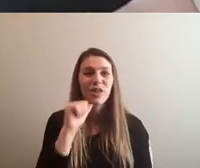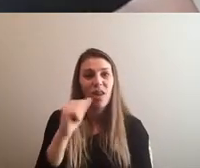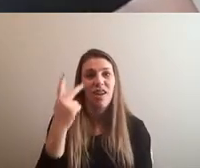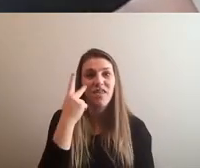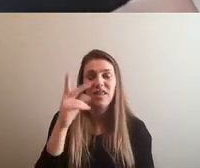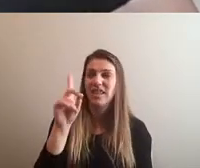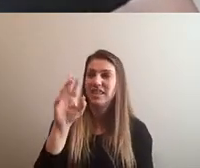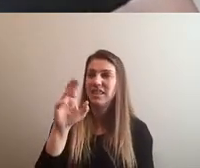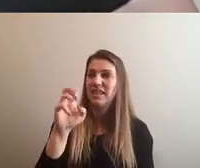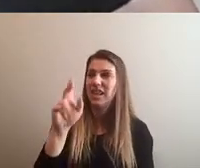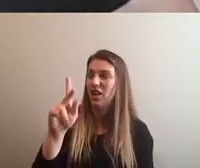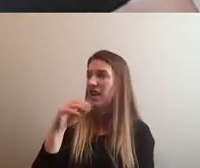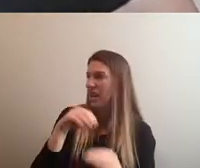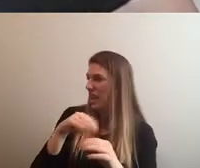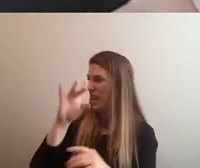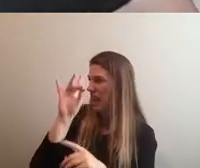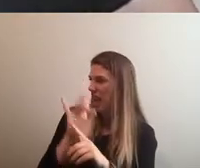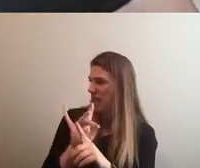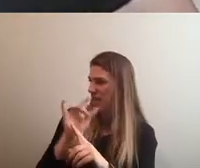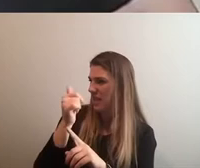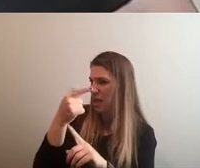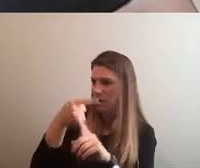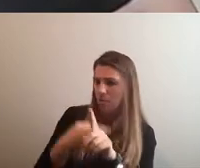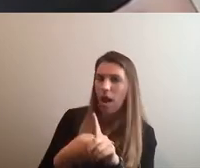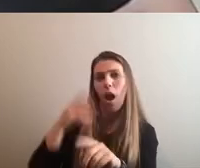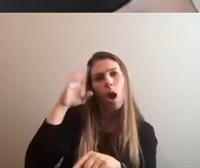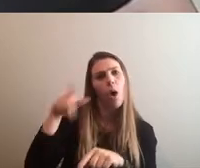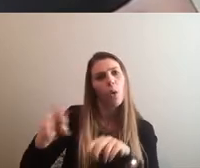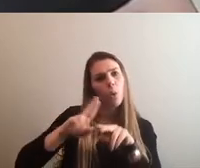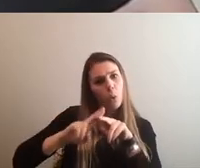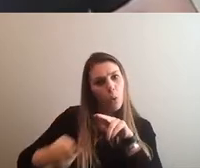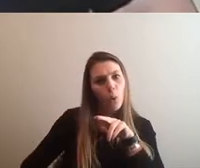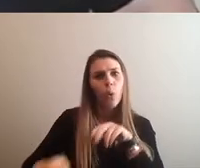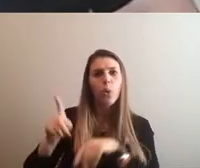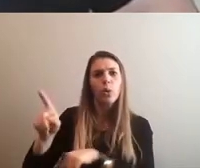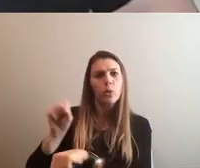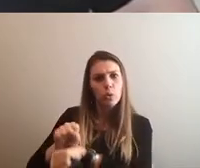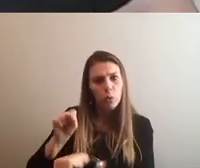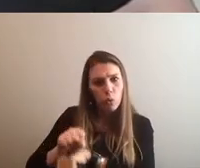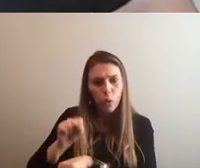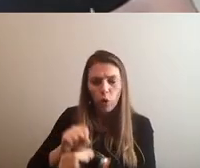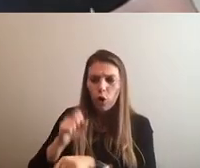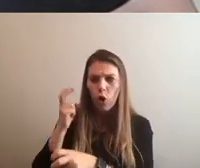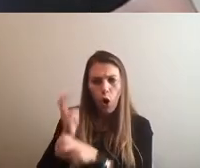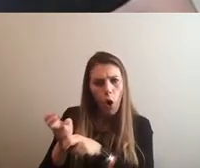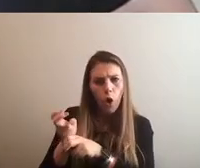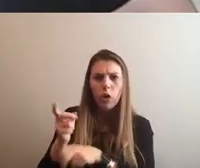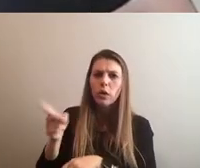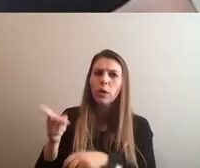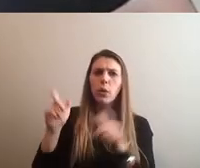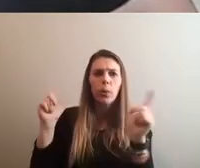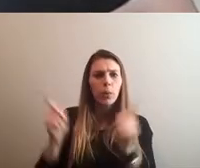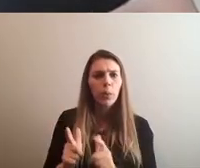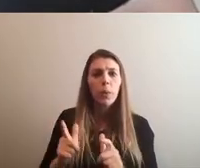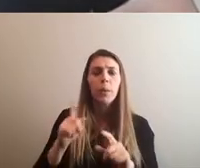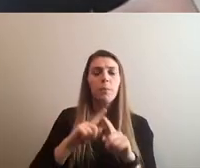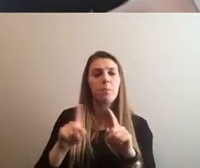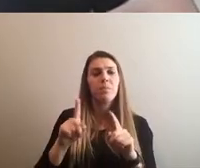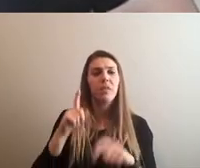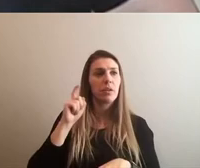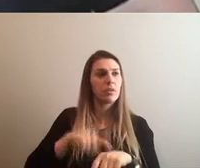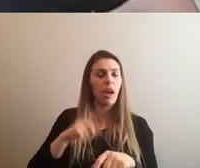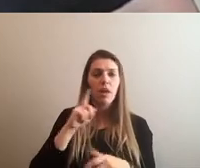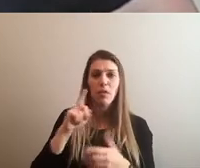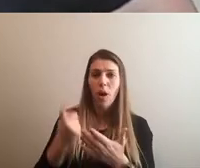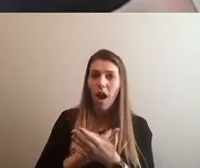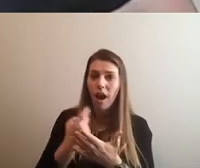I guess, 8 to 10 months, and I knew he was losing weight and he was working on it. And anyway, it was floor hockey time, and